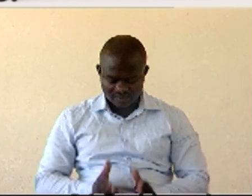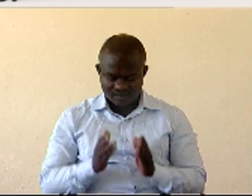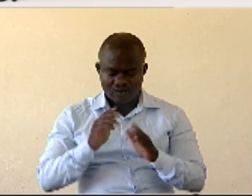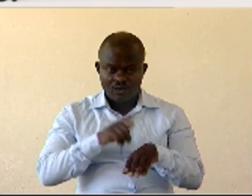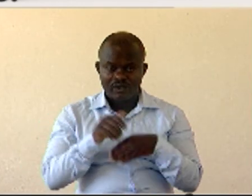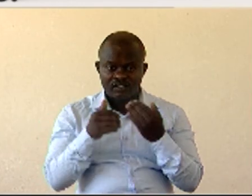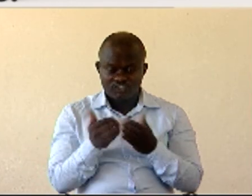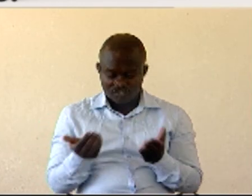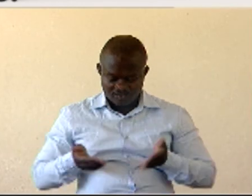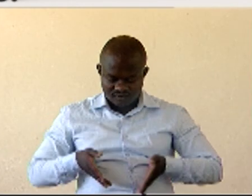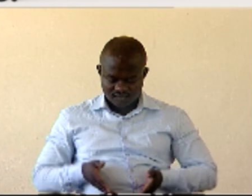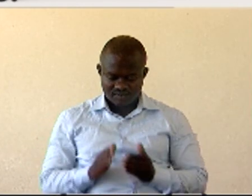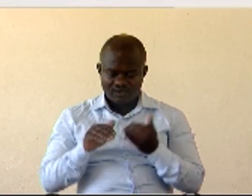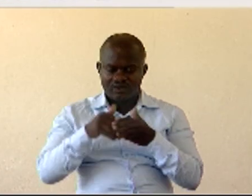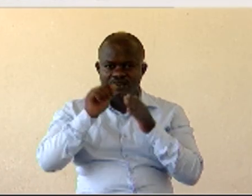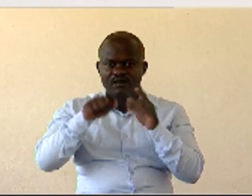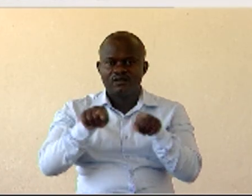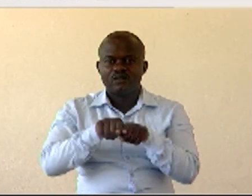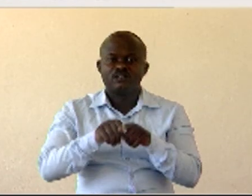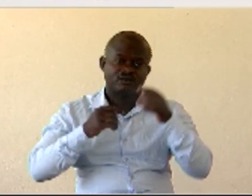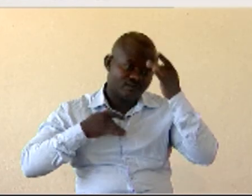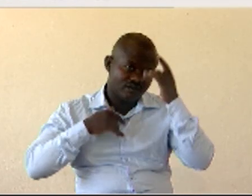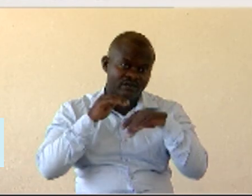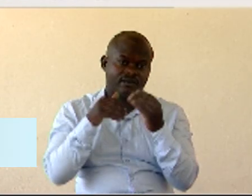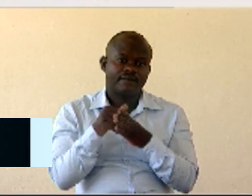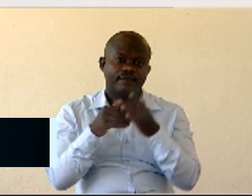child is being delivered, he can also suffer from the disease.